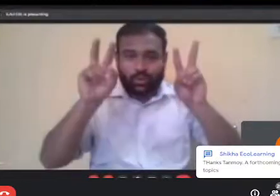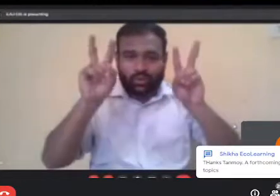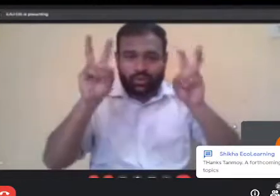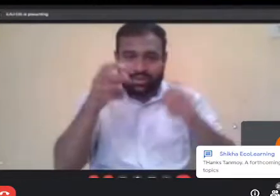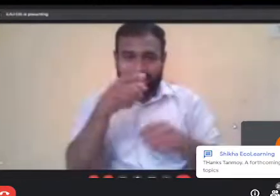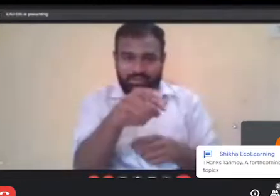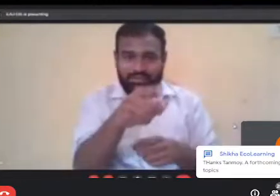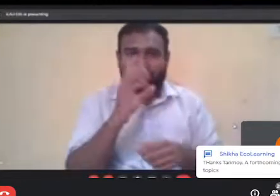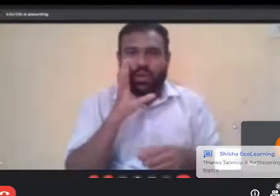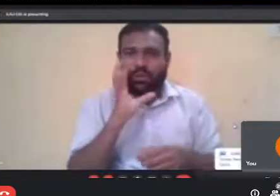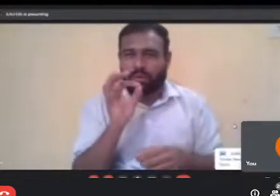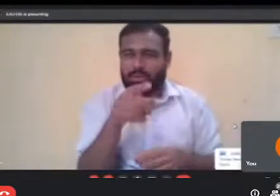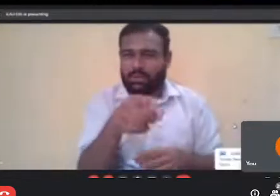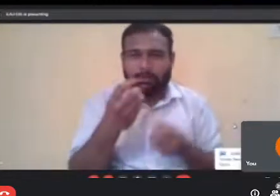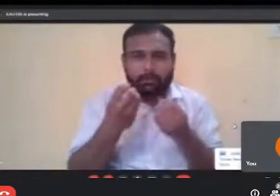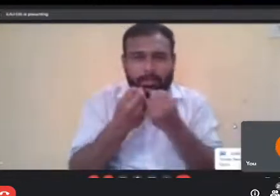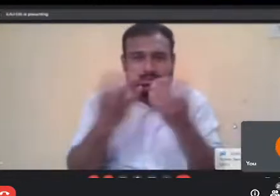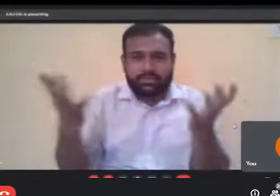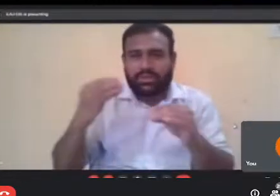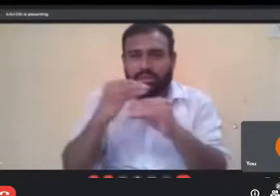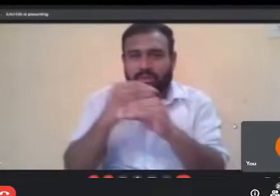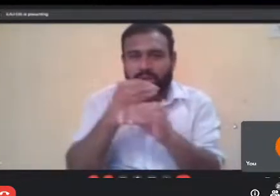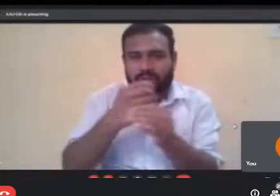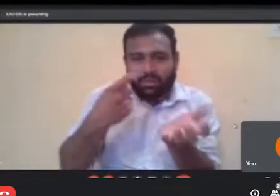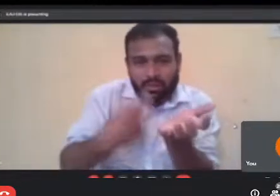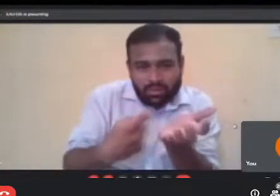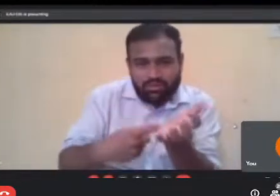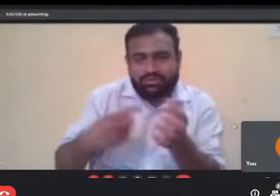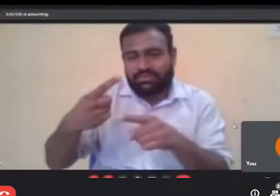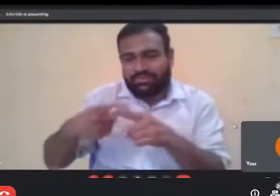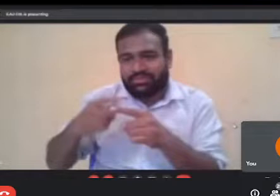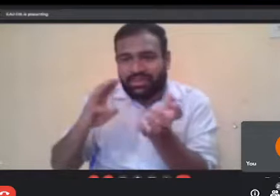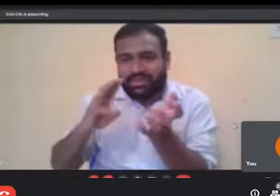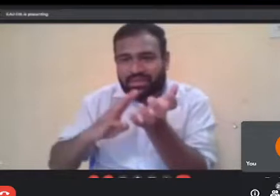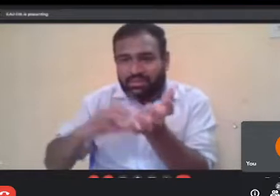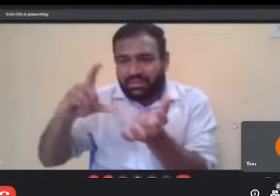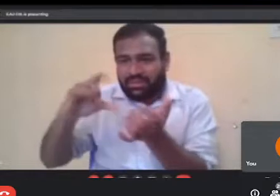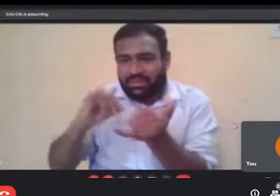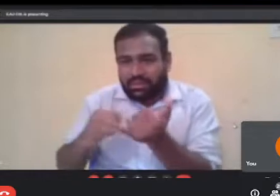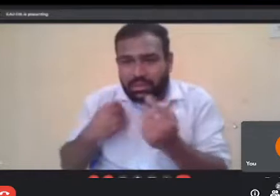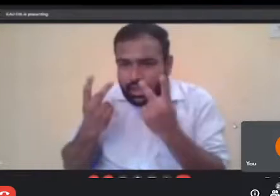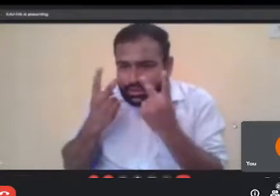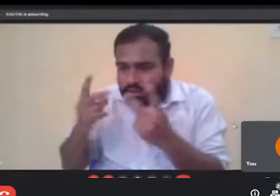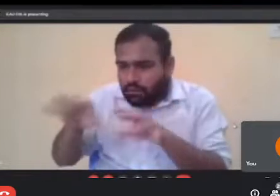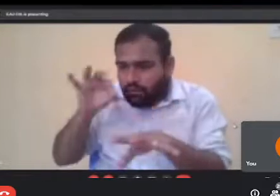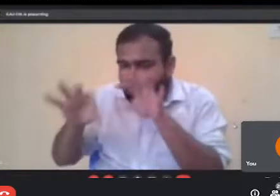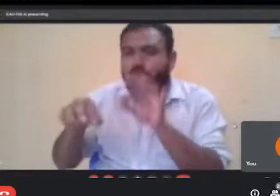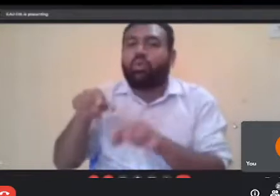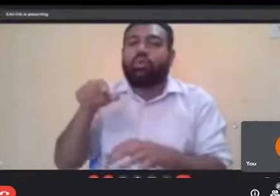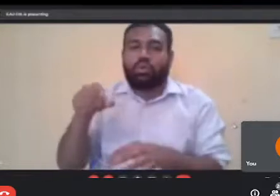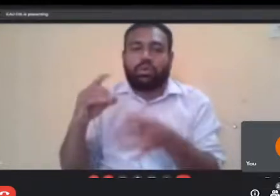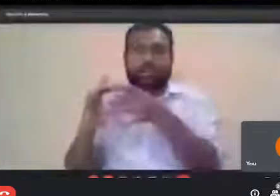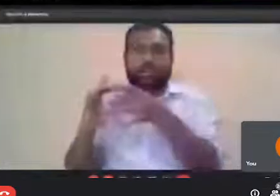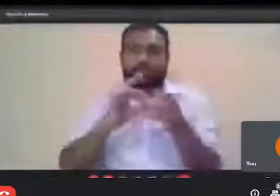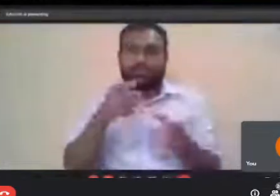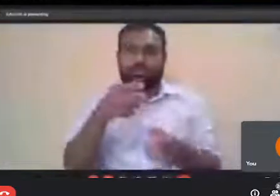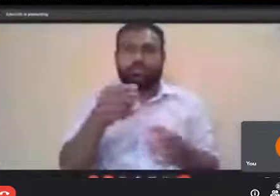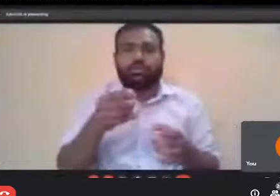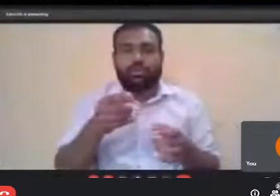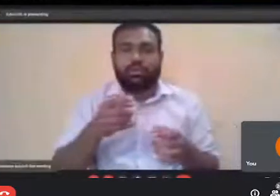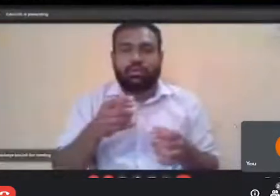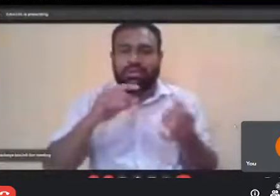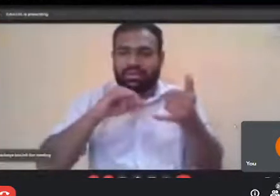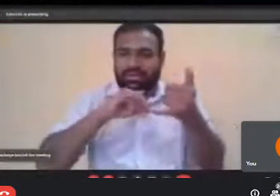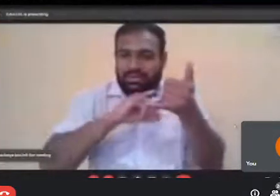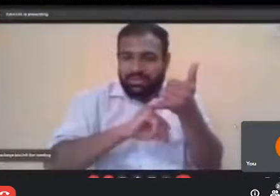This topic was, this is really important because the real life examples and the micro case studies, we found